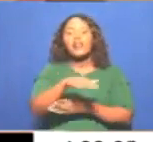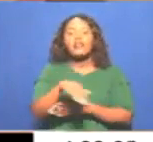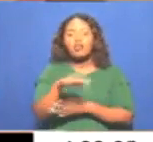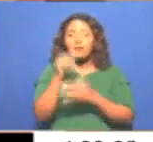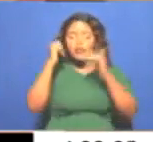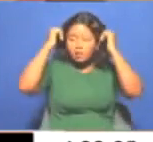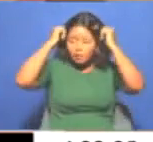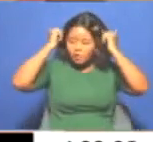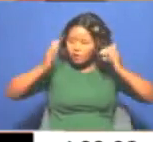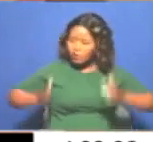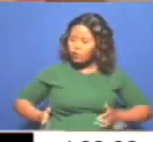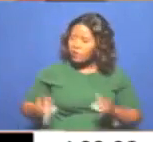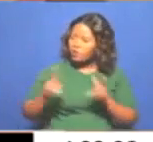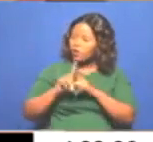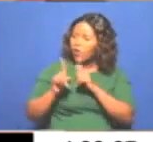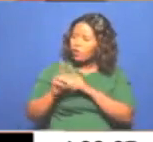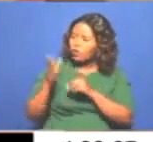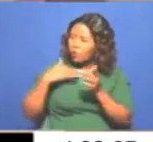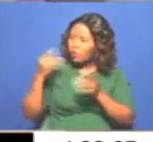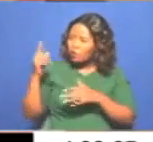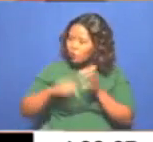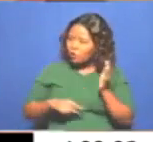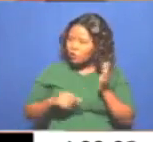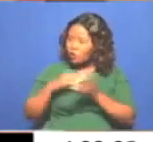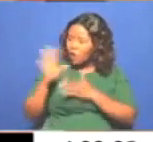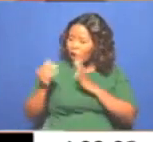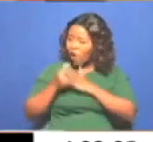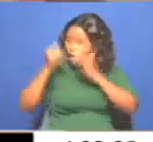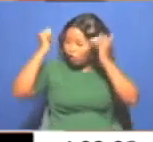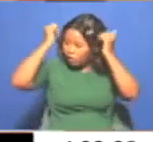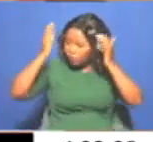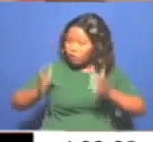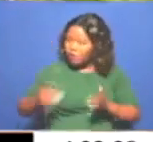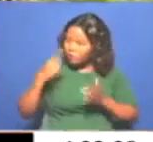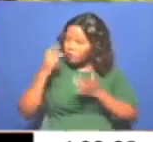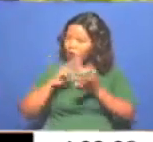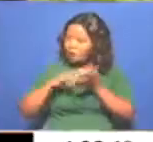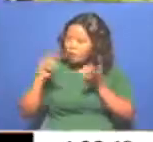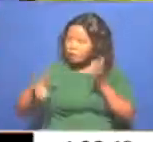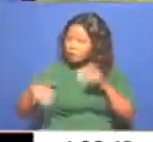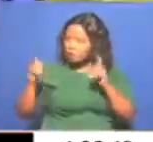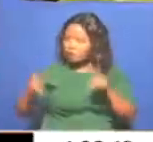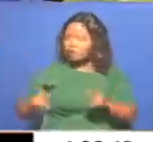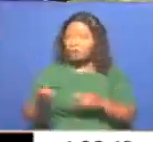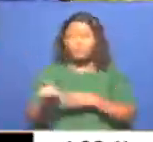two tutors who were allegedly interdicted reinstated.